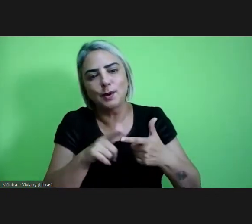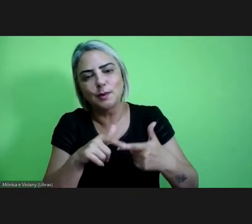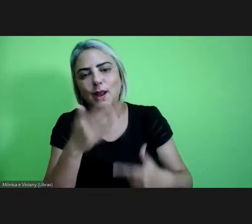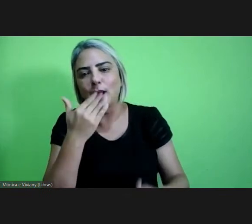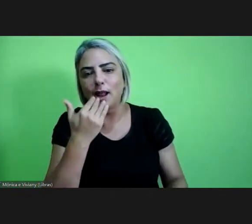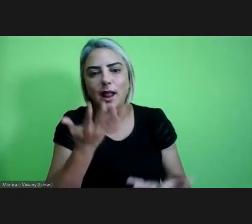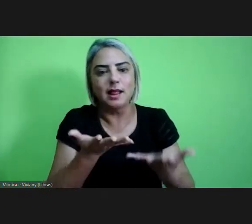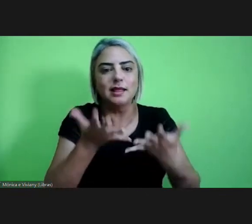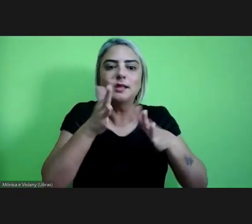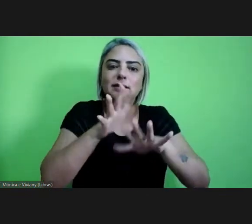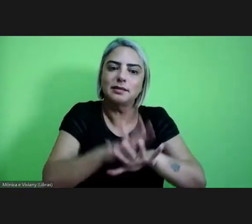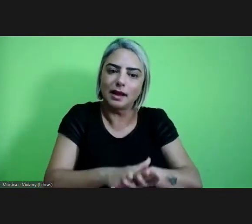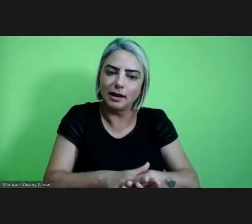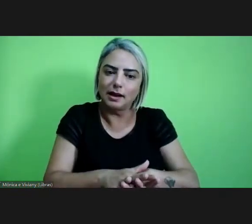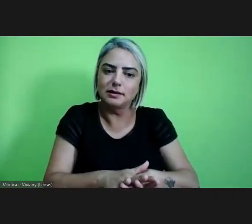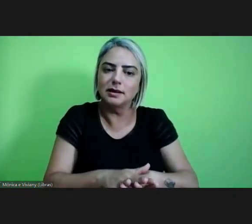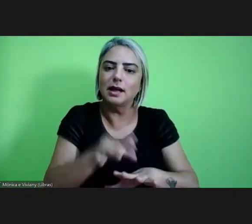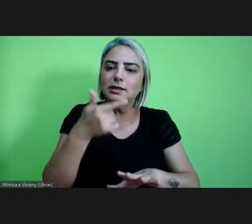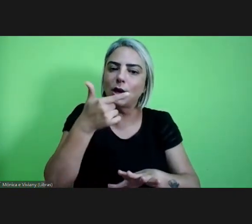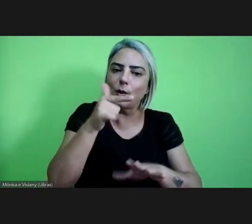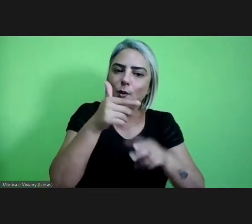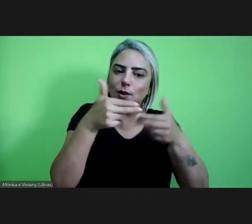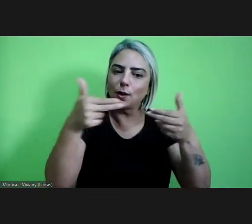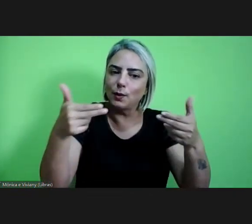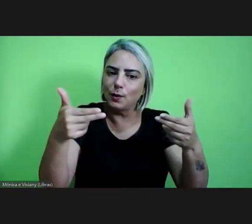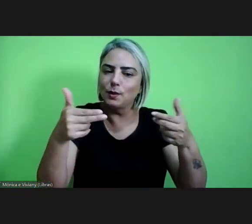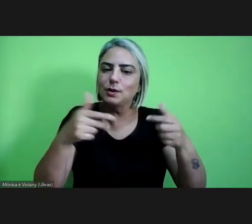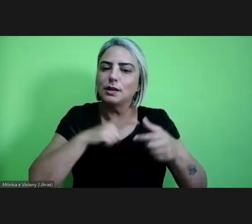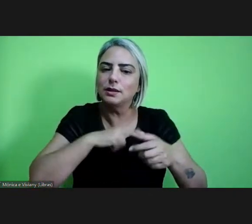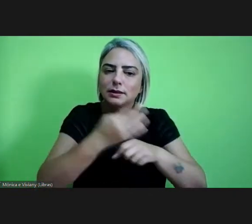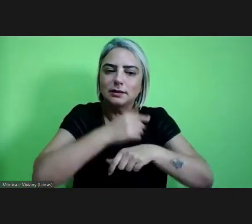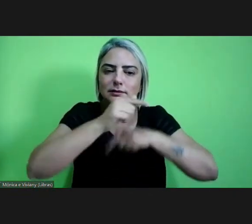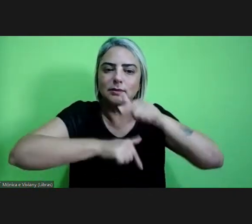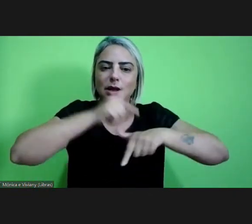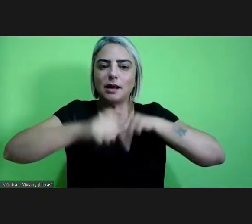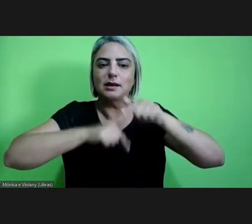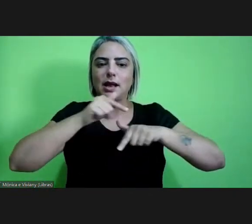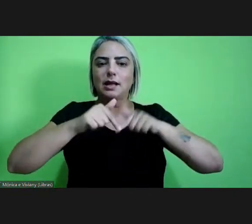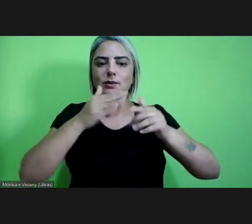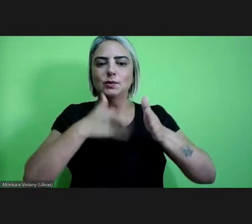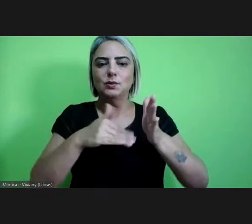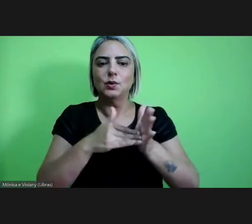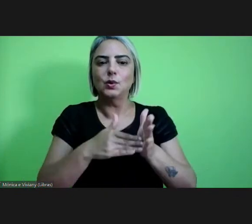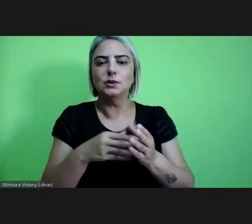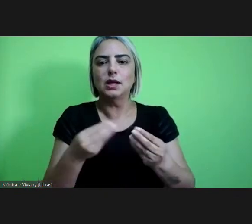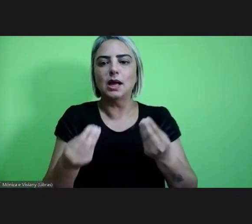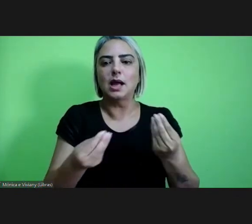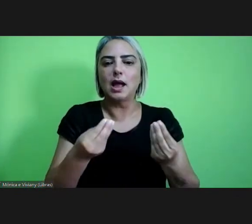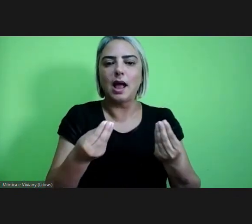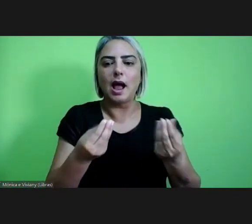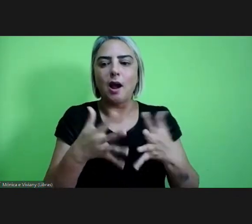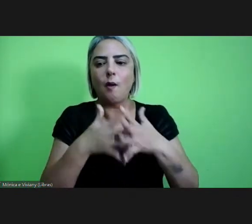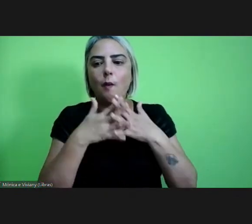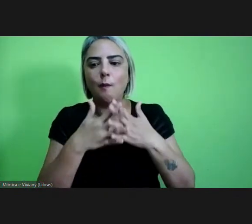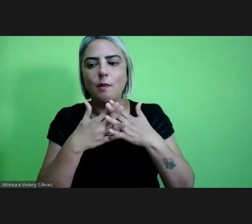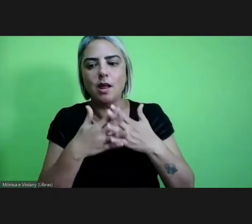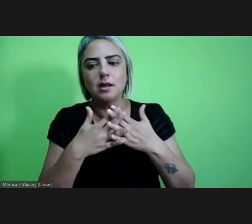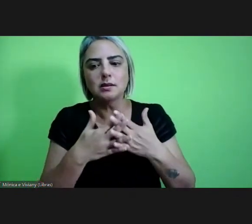of food studies, also the integrality, which is another attribute that we are trying to work on with all